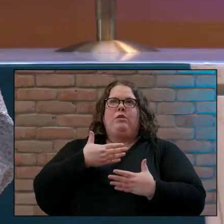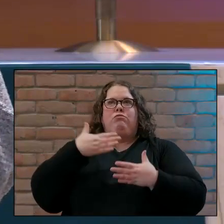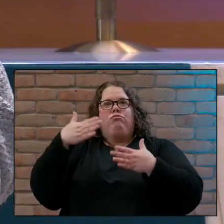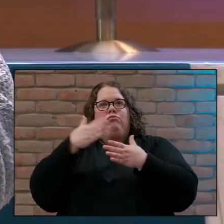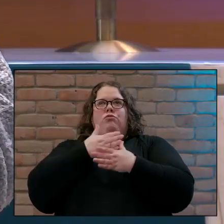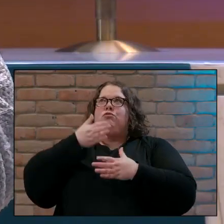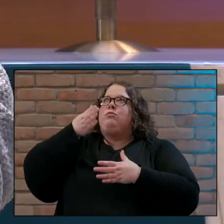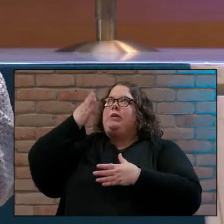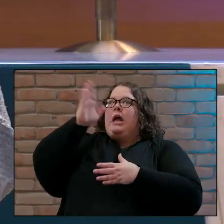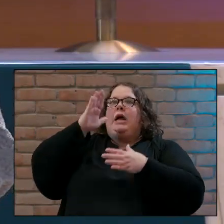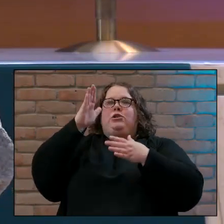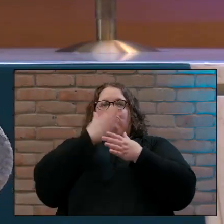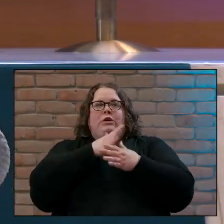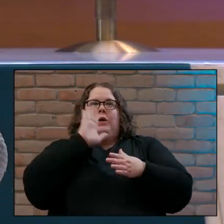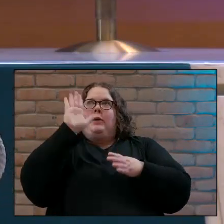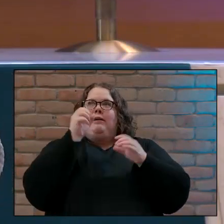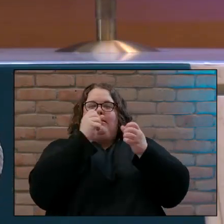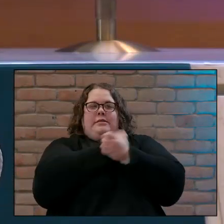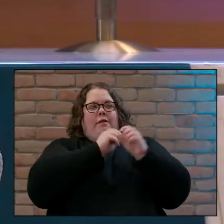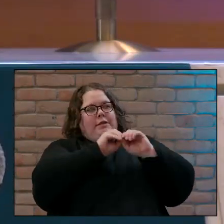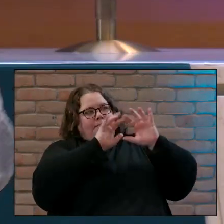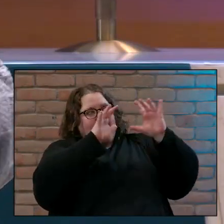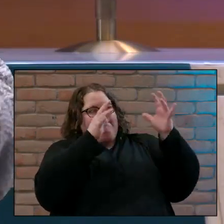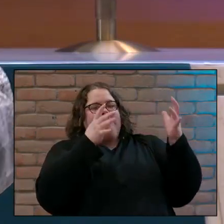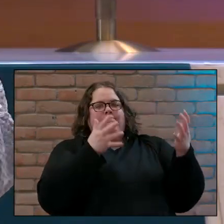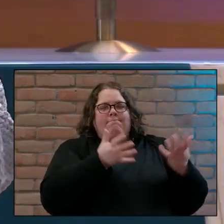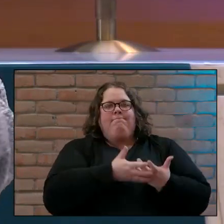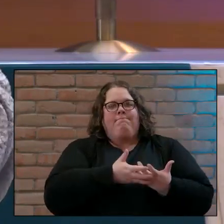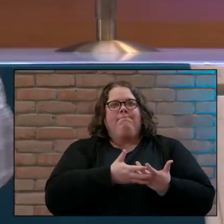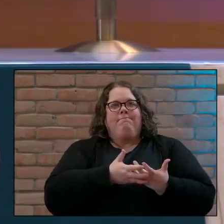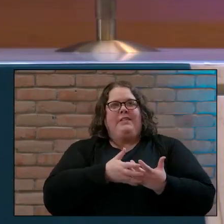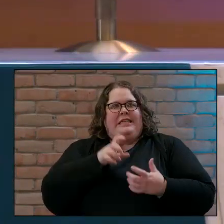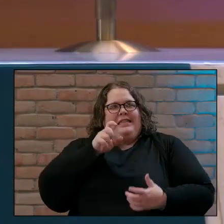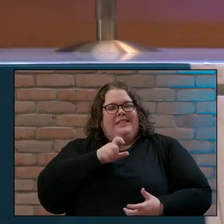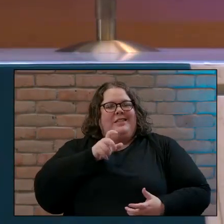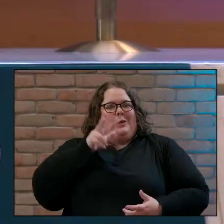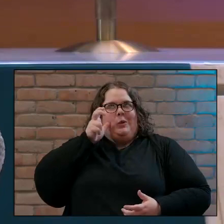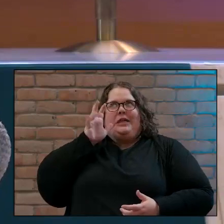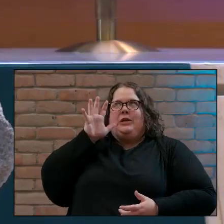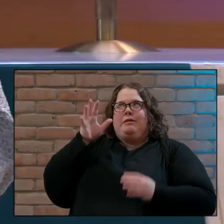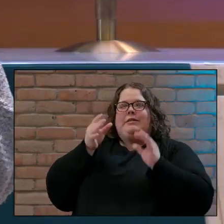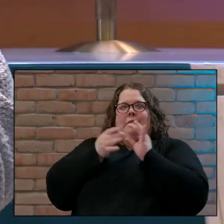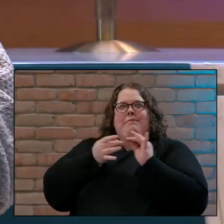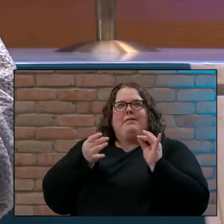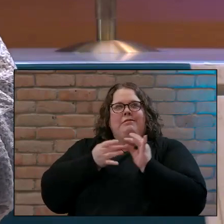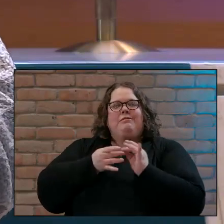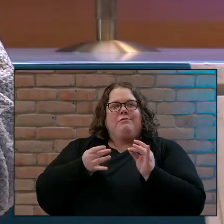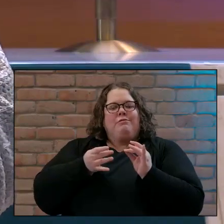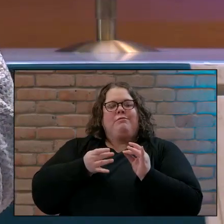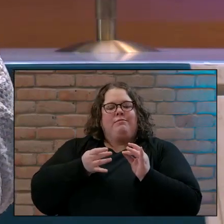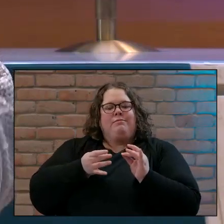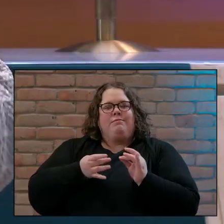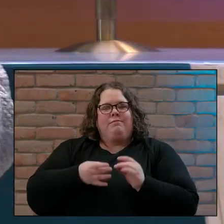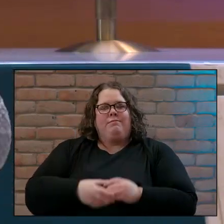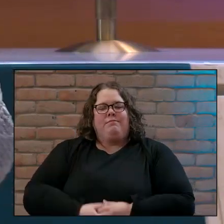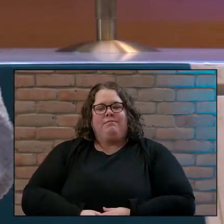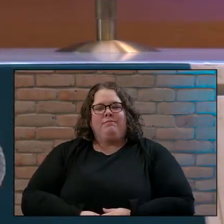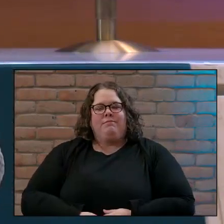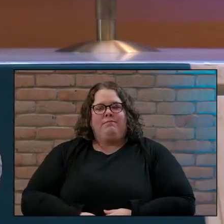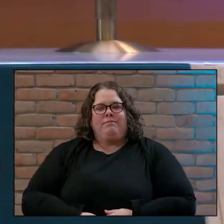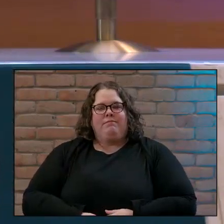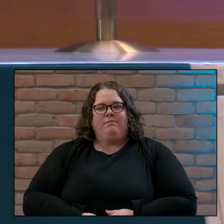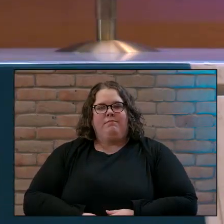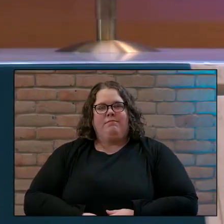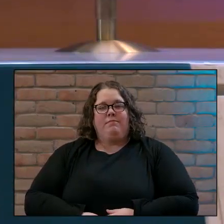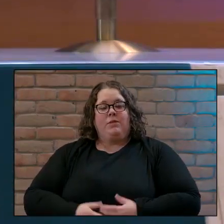a world that needs to hear this message and receive this message as well. As we